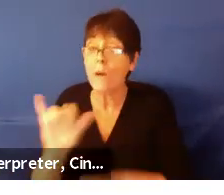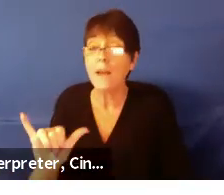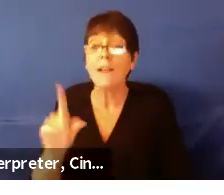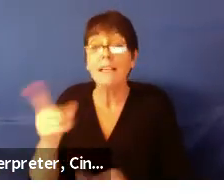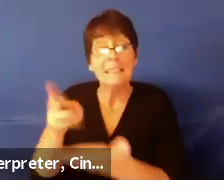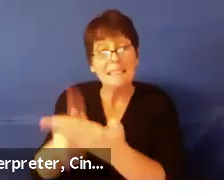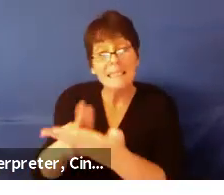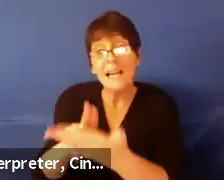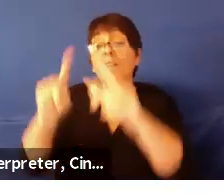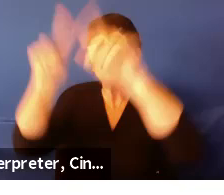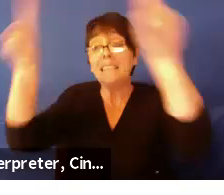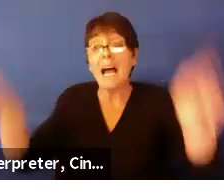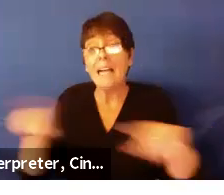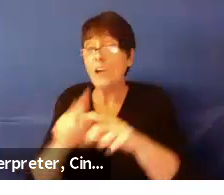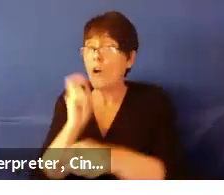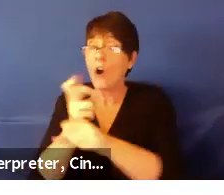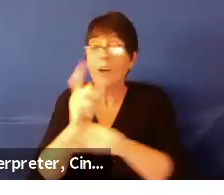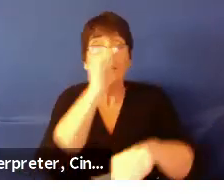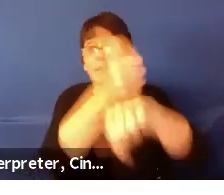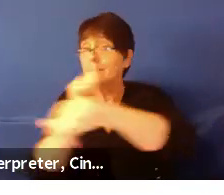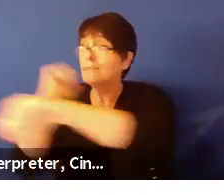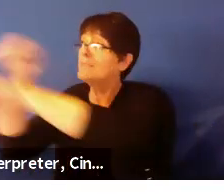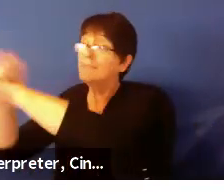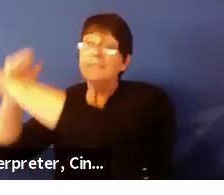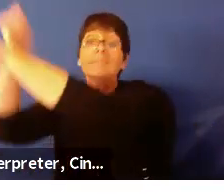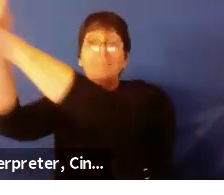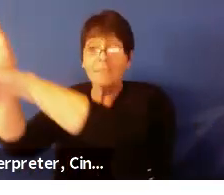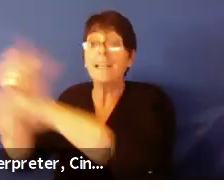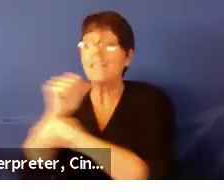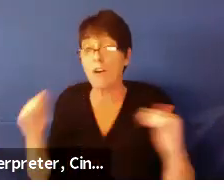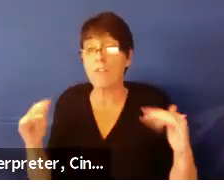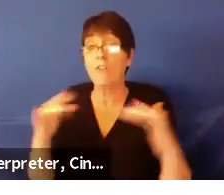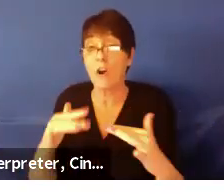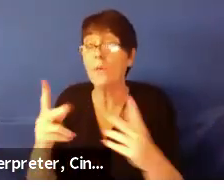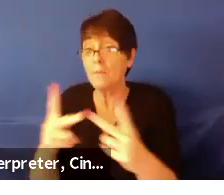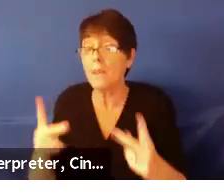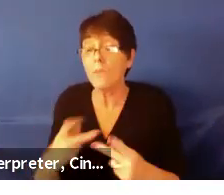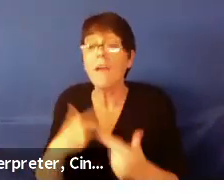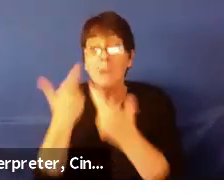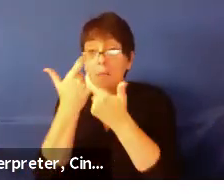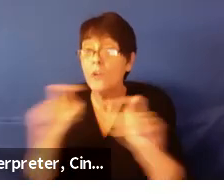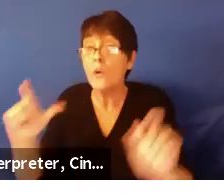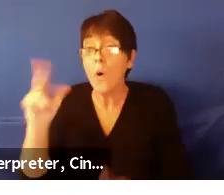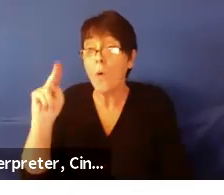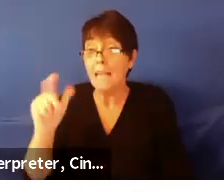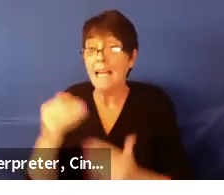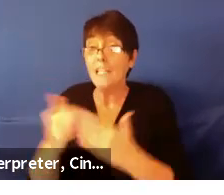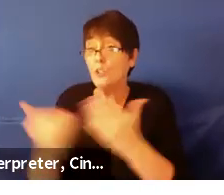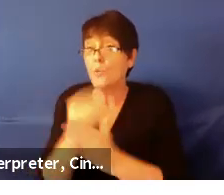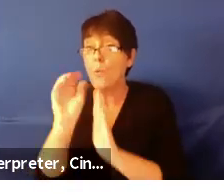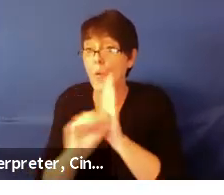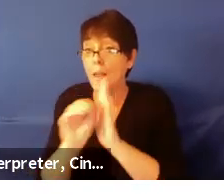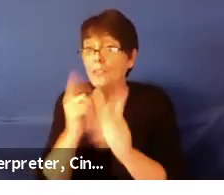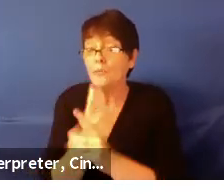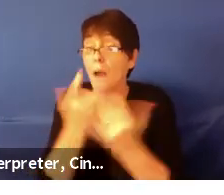Signage is harder to place in non-congregate settings. So we have some very big hotels in New Orleans right now, but